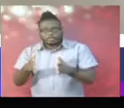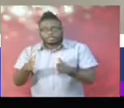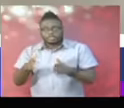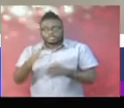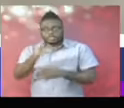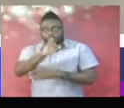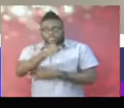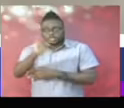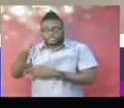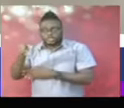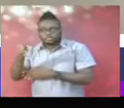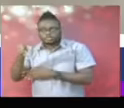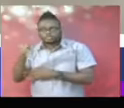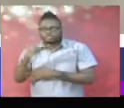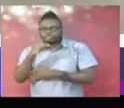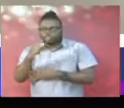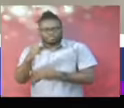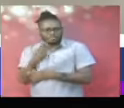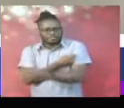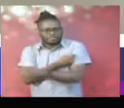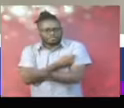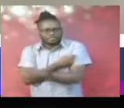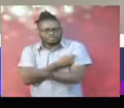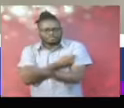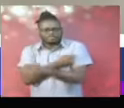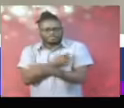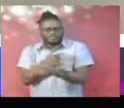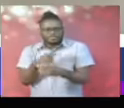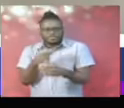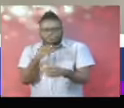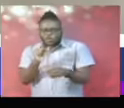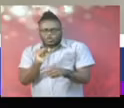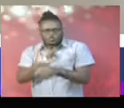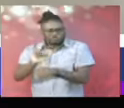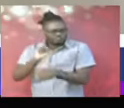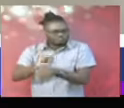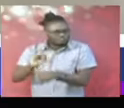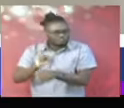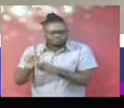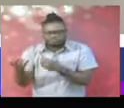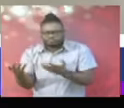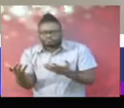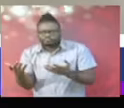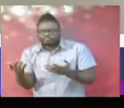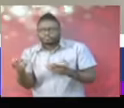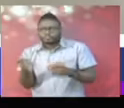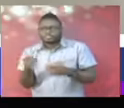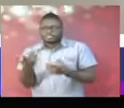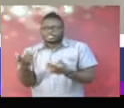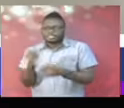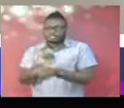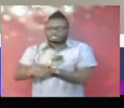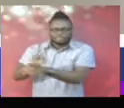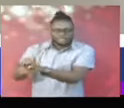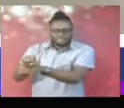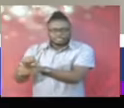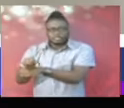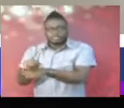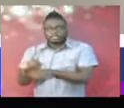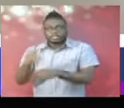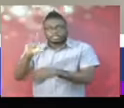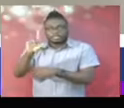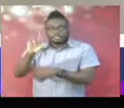the Delta variant of the virus. Now, given that we are expecting a shipment from the